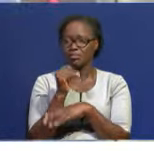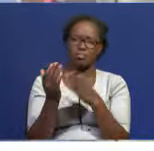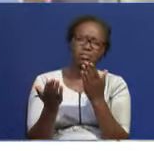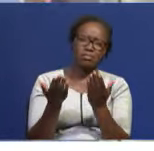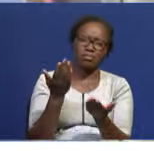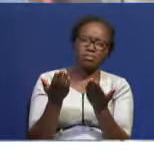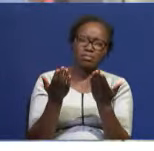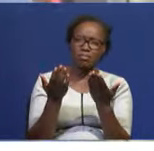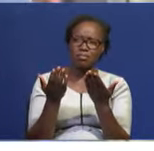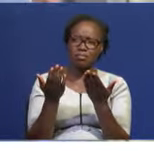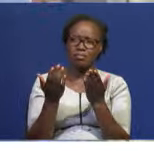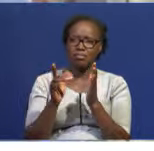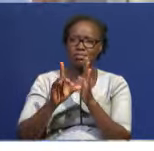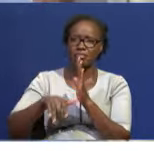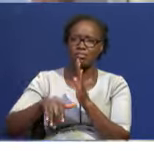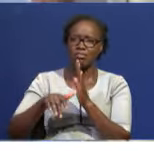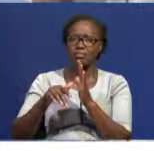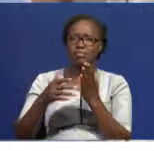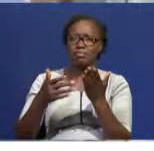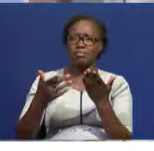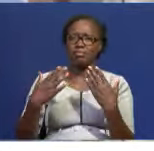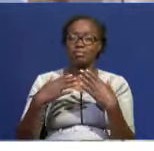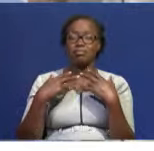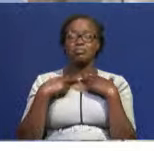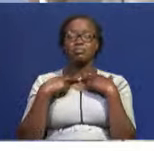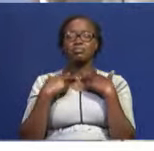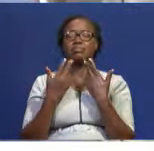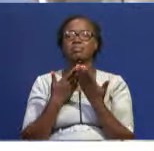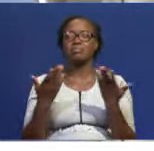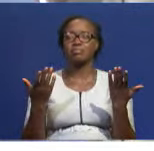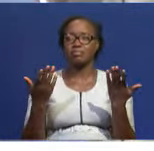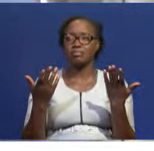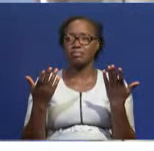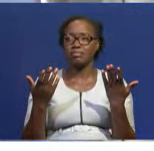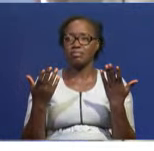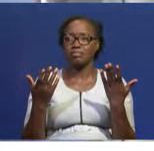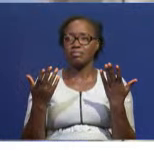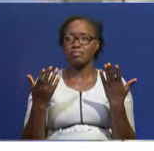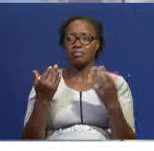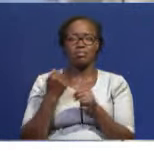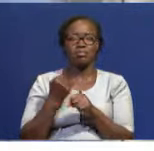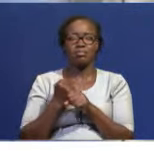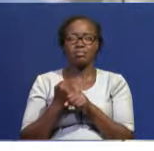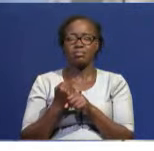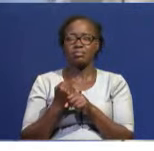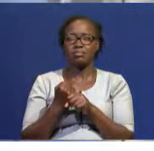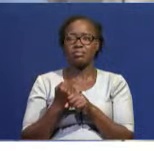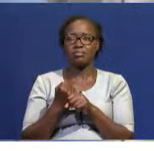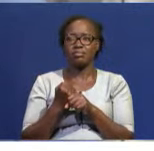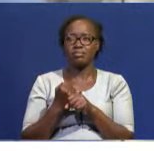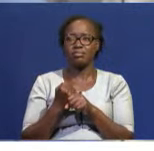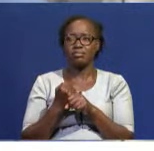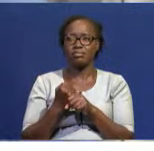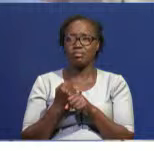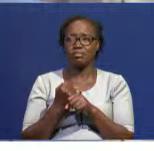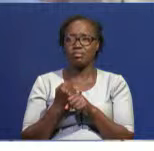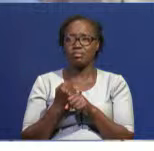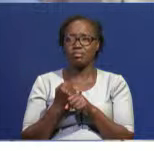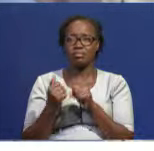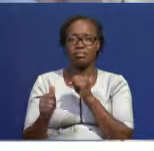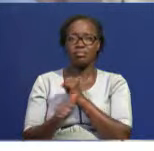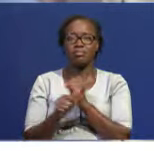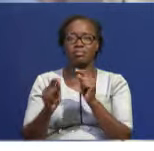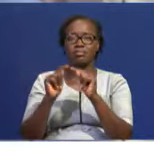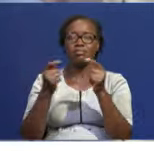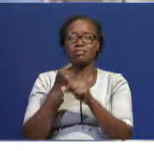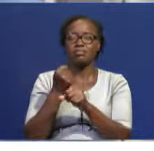we got the information very late that there are still people who are trapped there, and we are working on it. The disaster